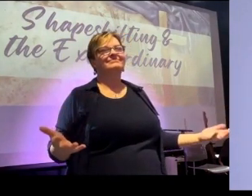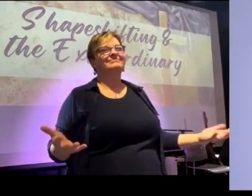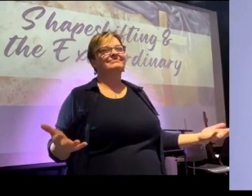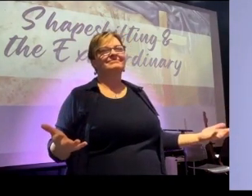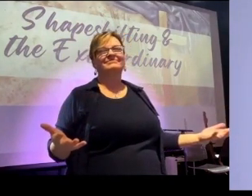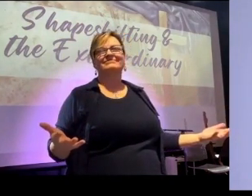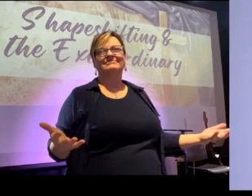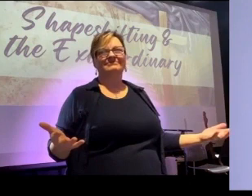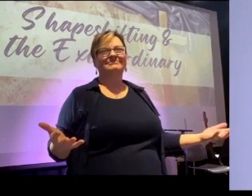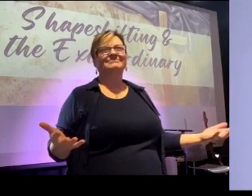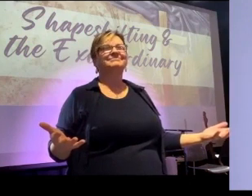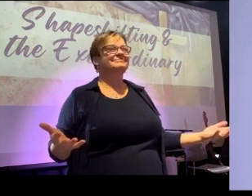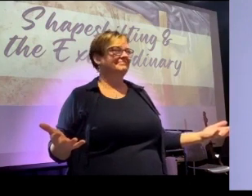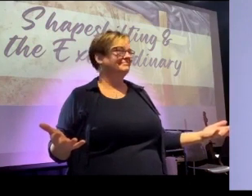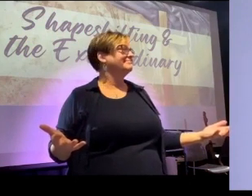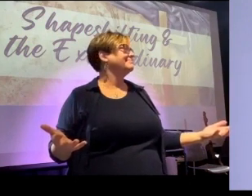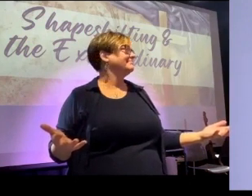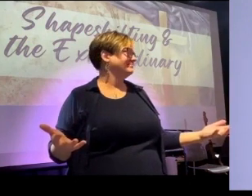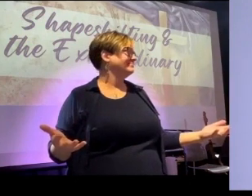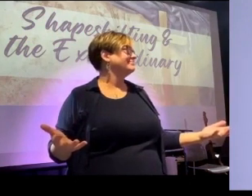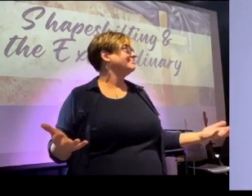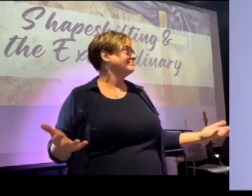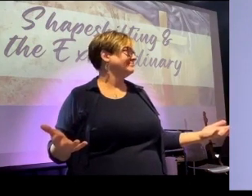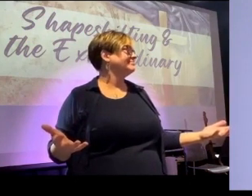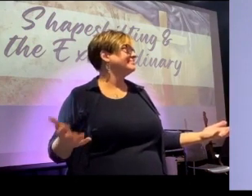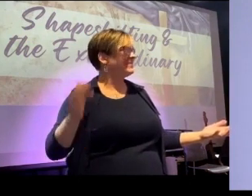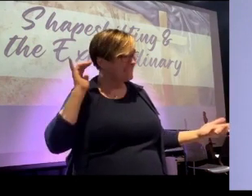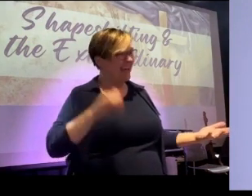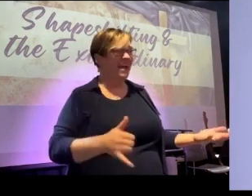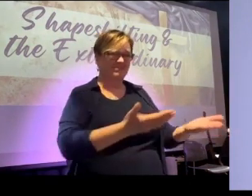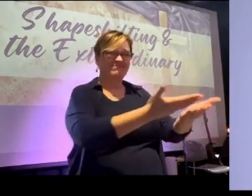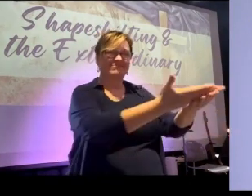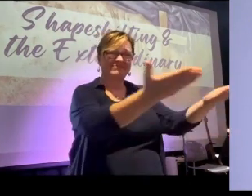This is your truth.